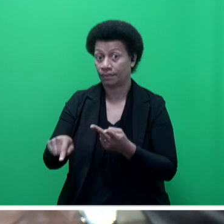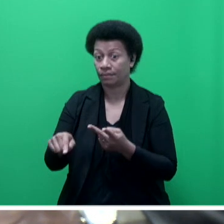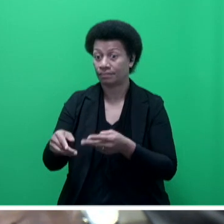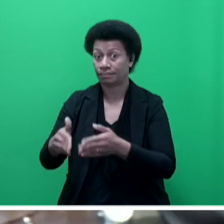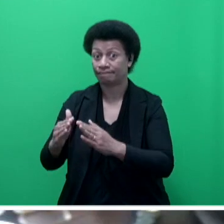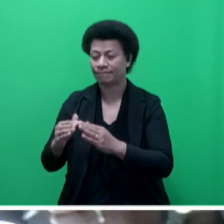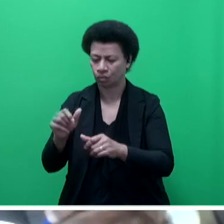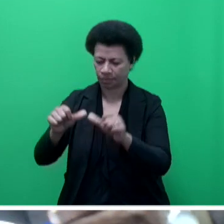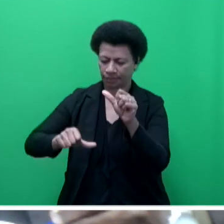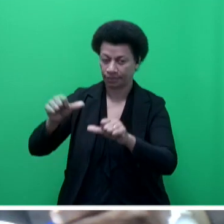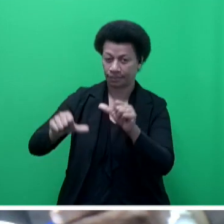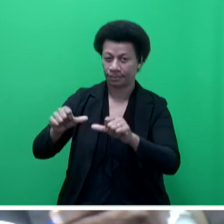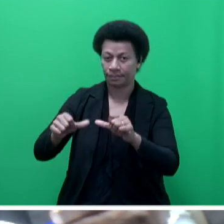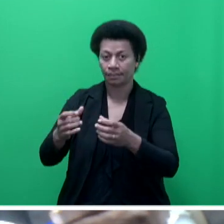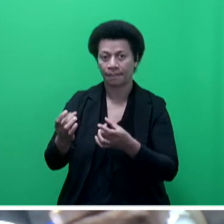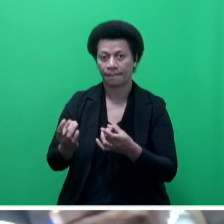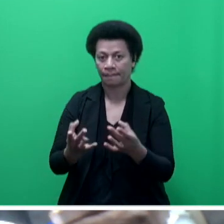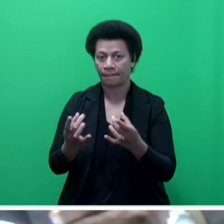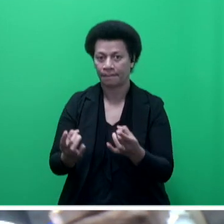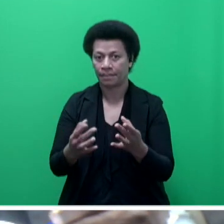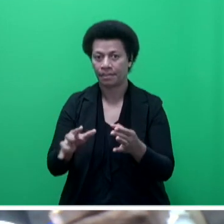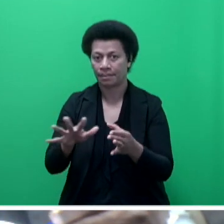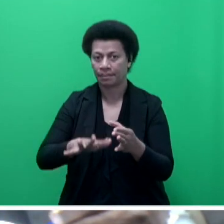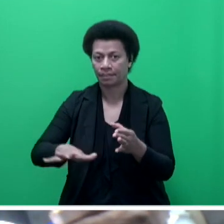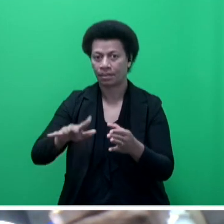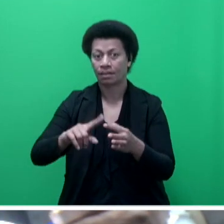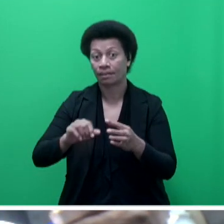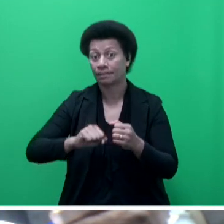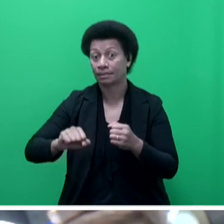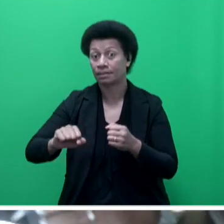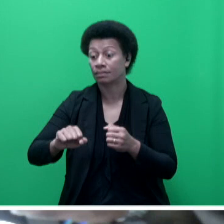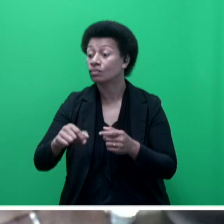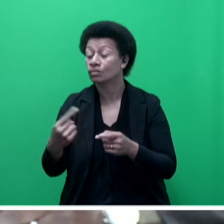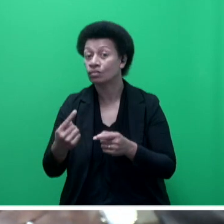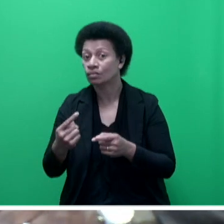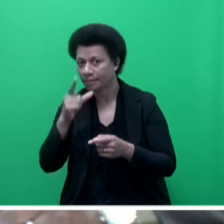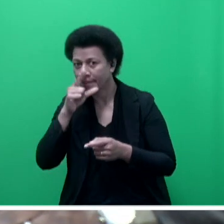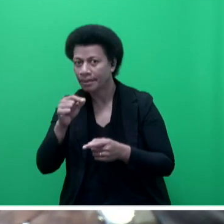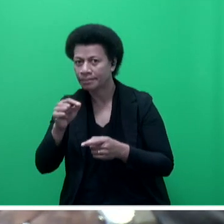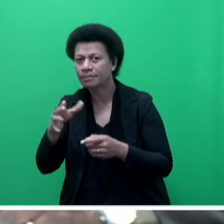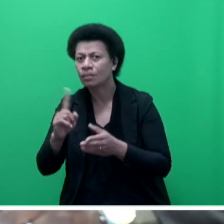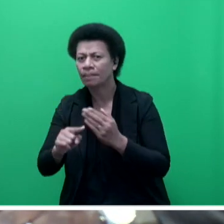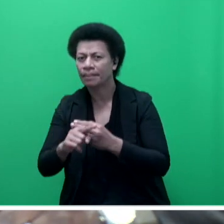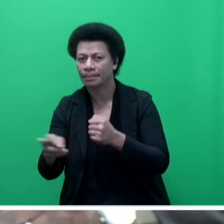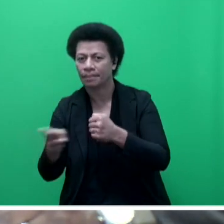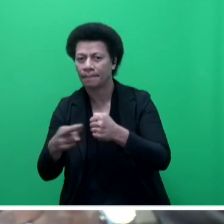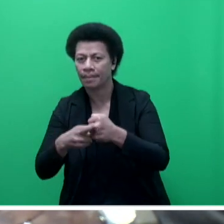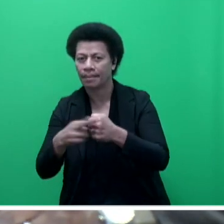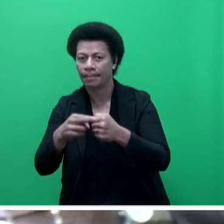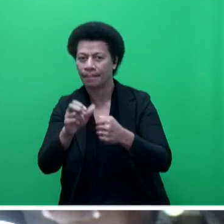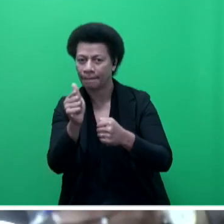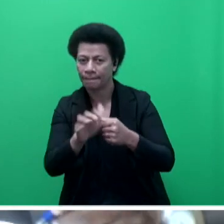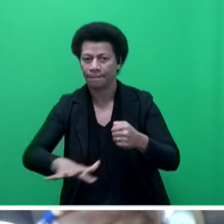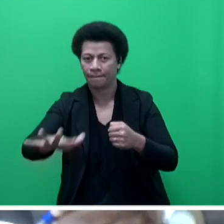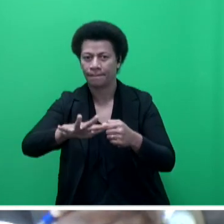to assist in the preparation and advertisement of a public tender to reconstruct Govind Park. On